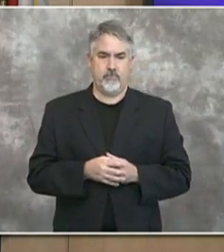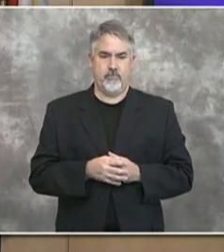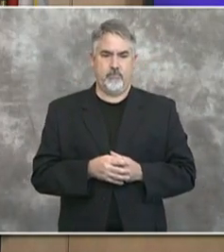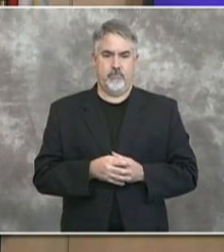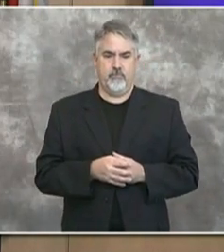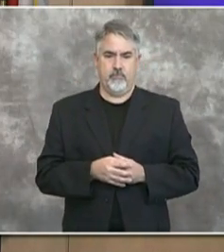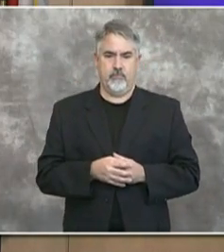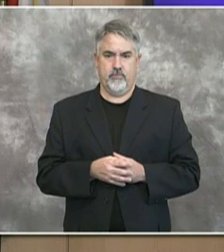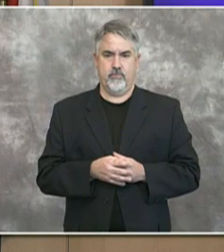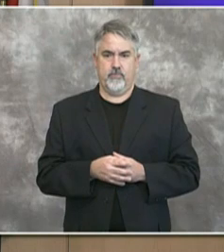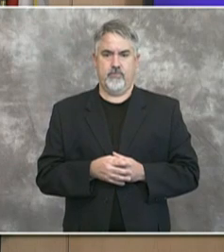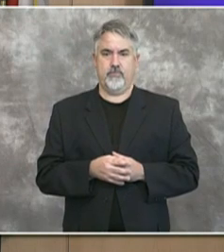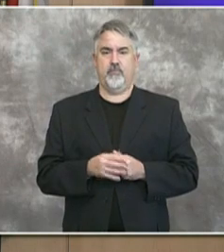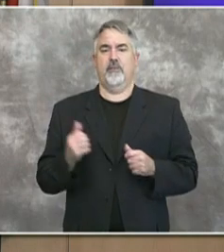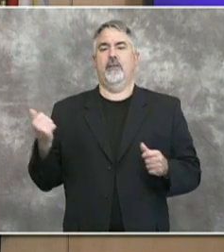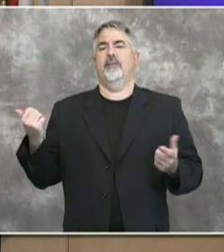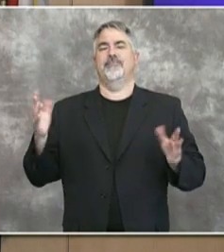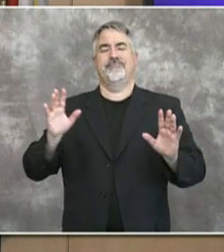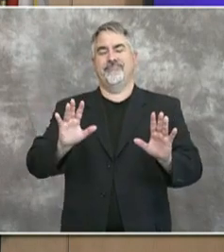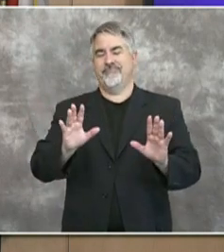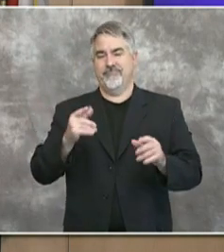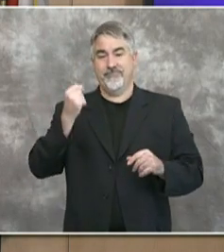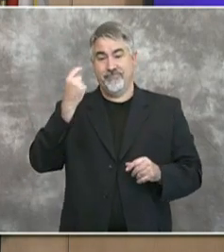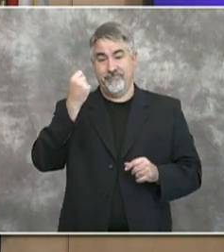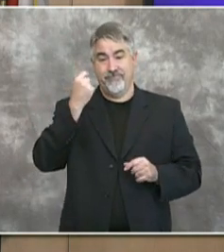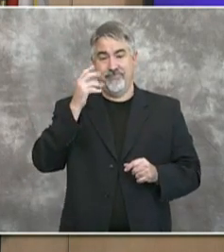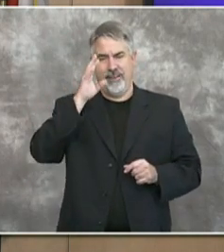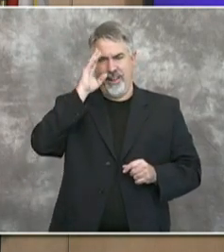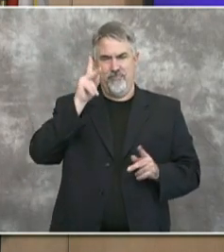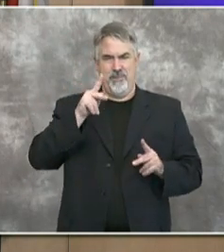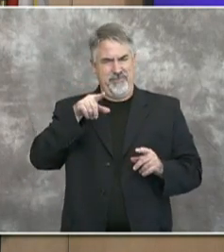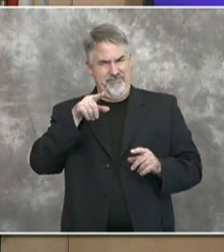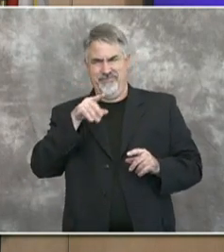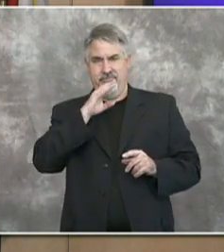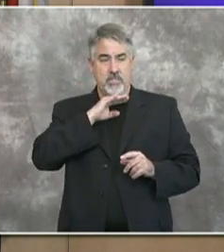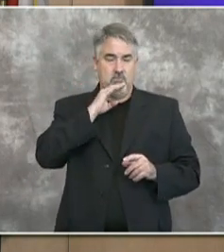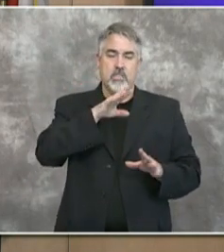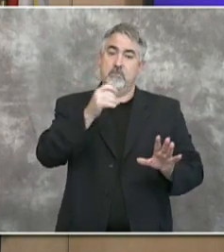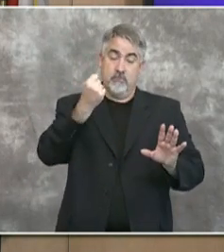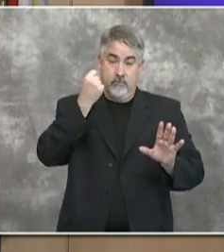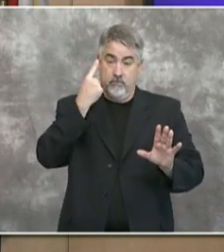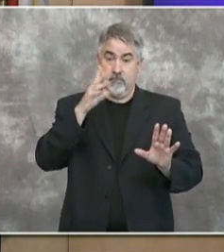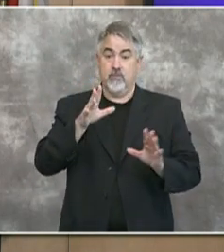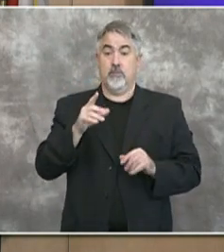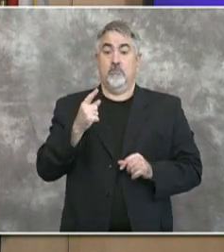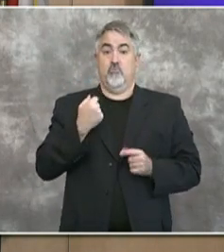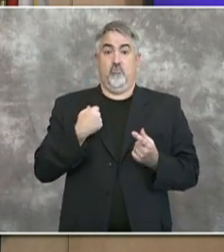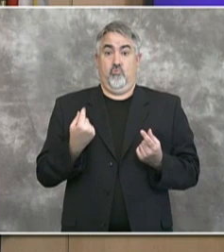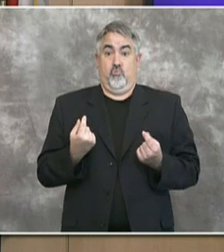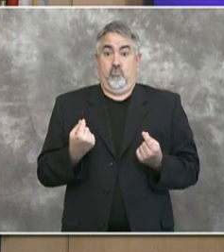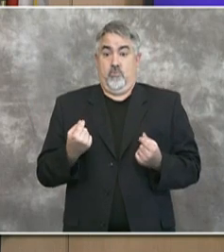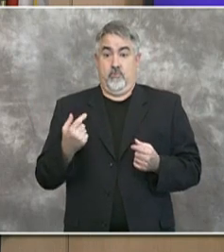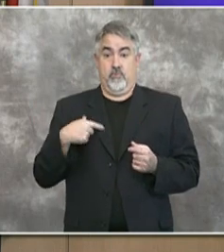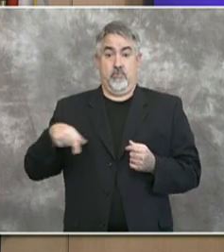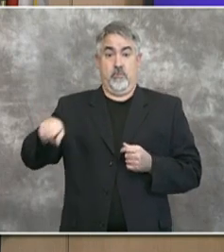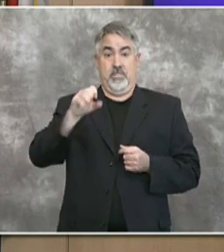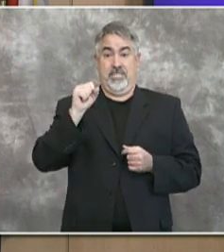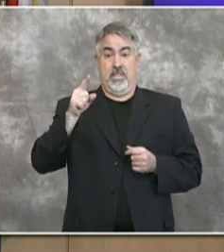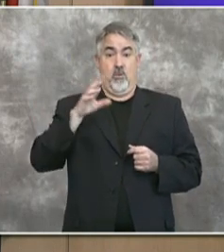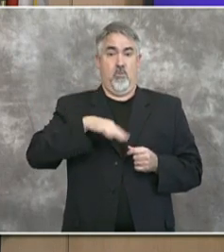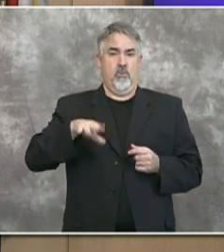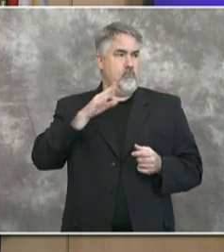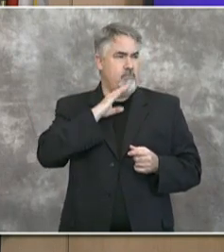Thank you. Look, we know people are frustrated. We certainly understand that. I think everyone in San Diego County is frustrated and wants